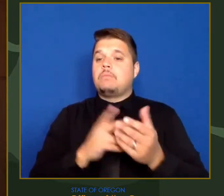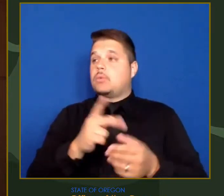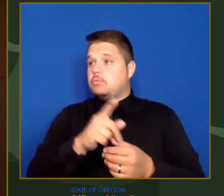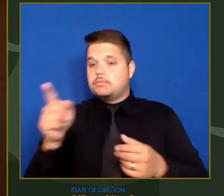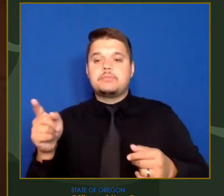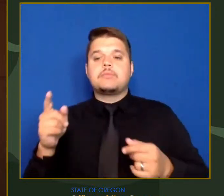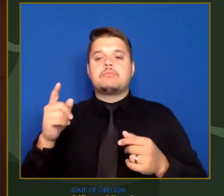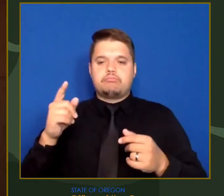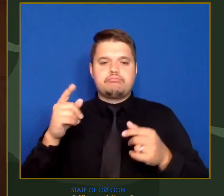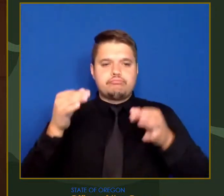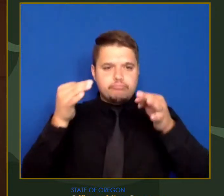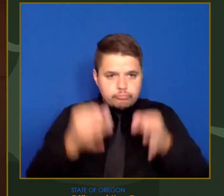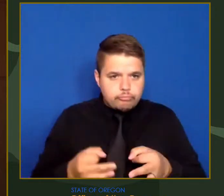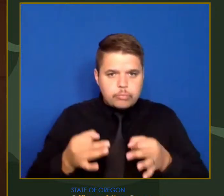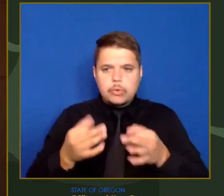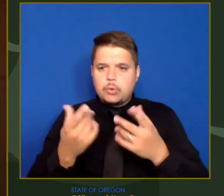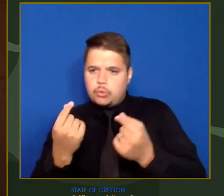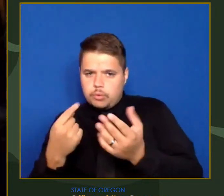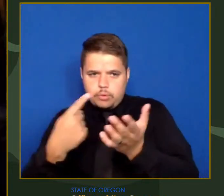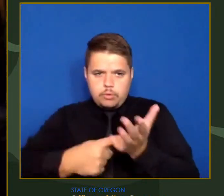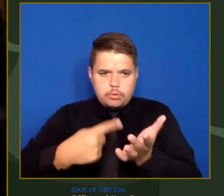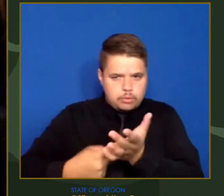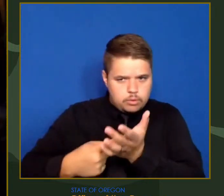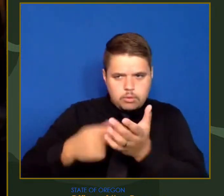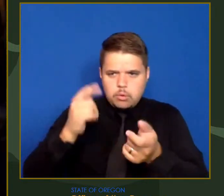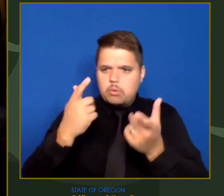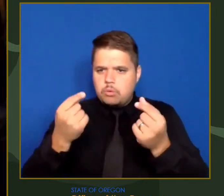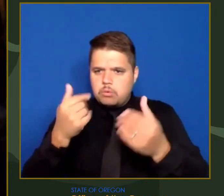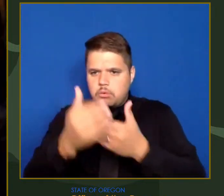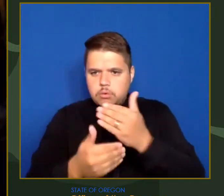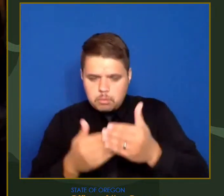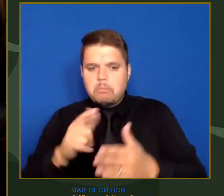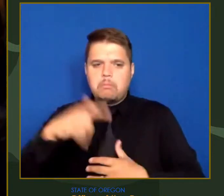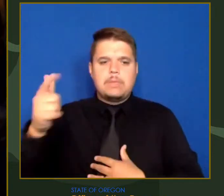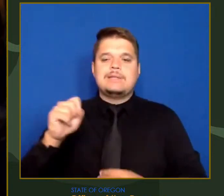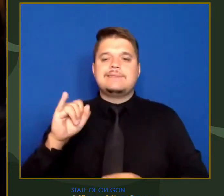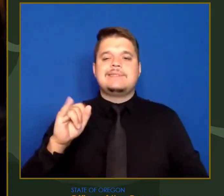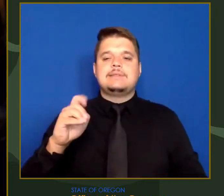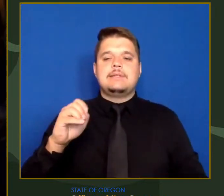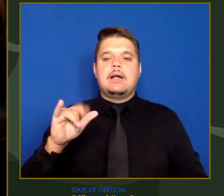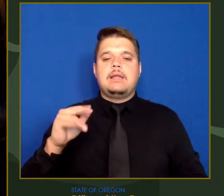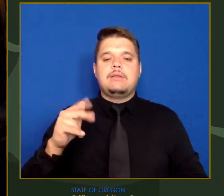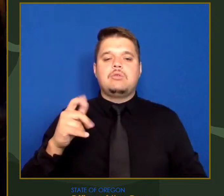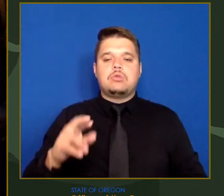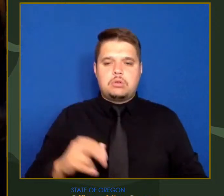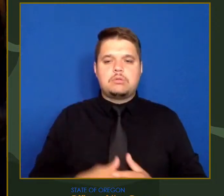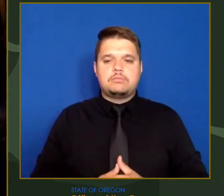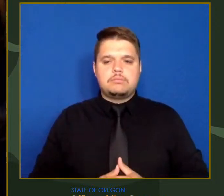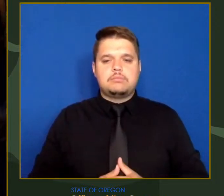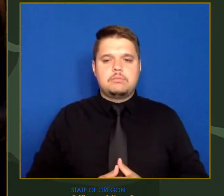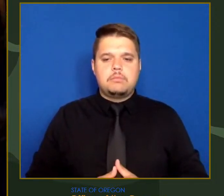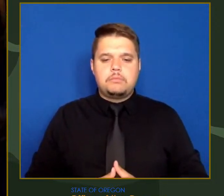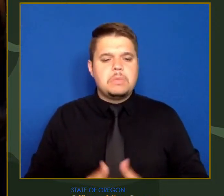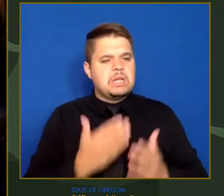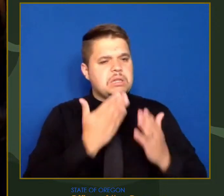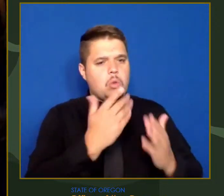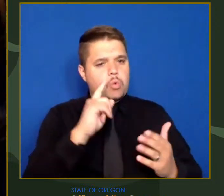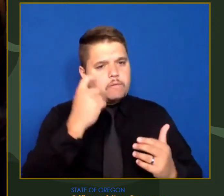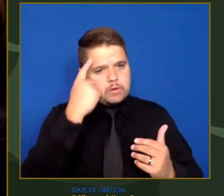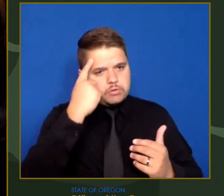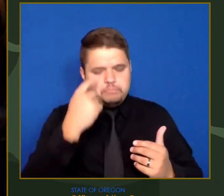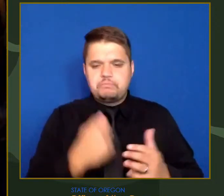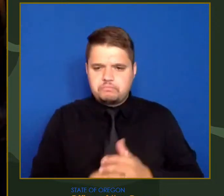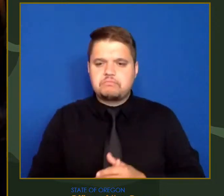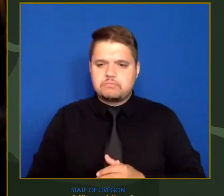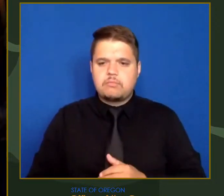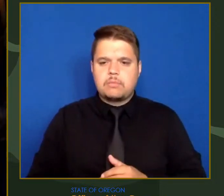there? Thank you, Governor Brown, and thank you, Gary, for that question. Oregon has not been immune to the impacts of variants